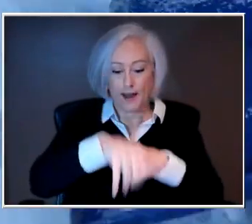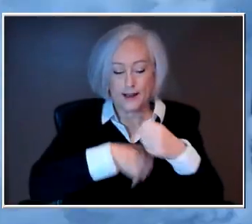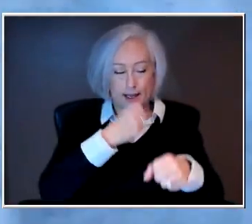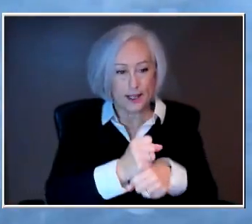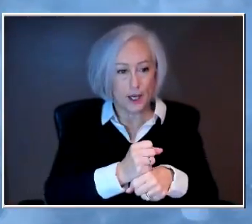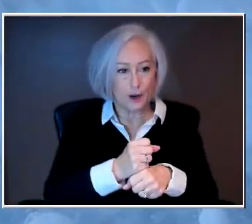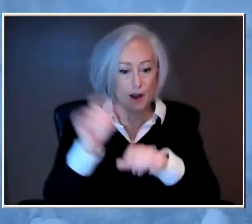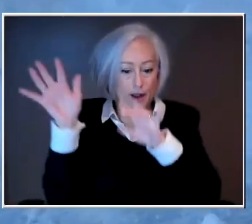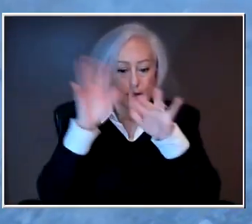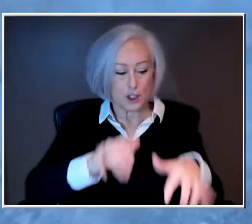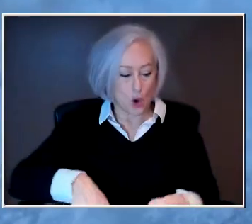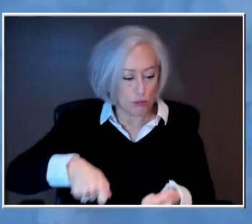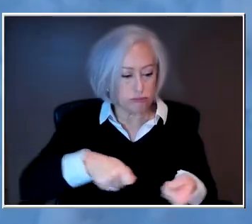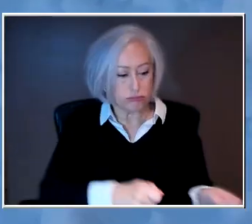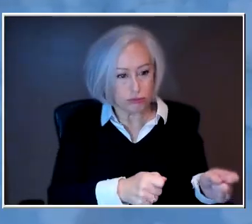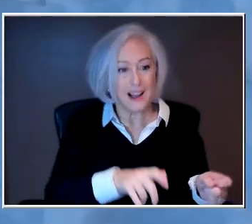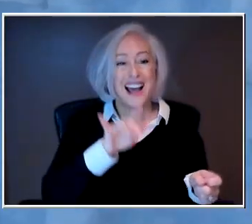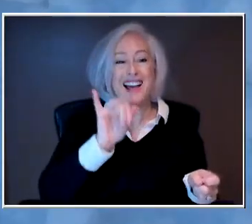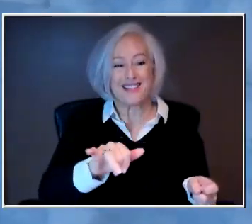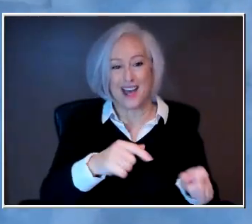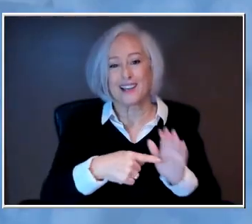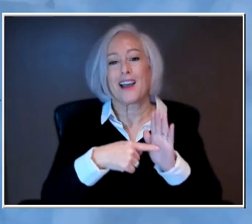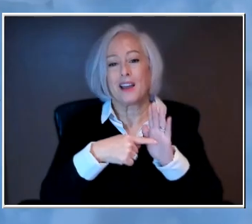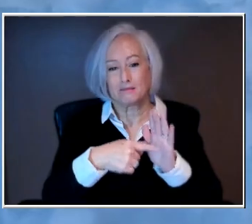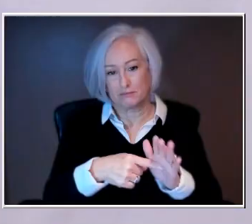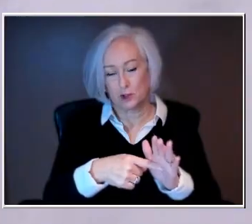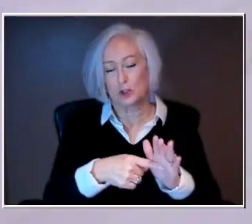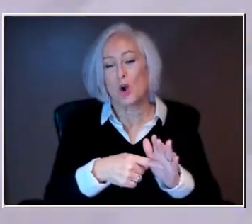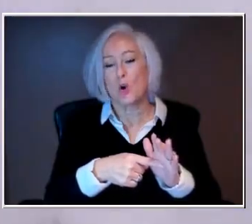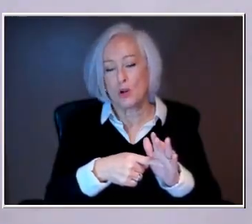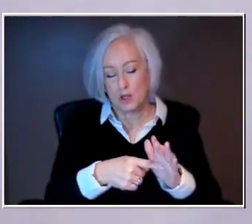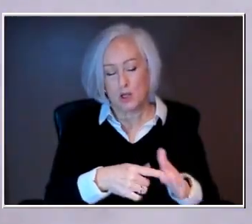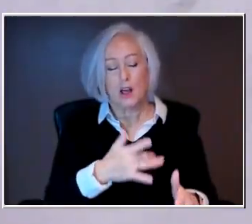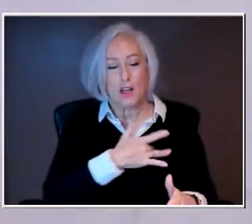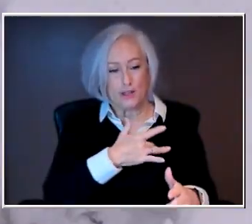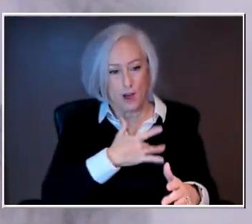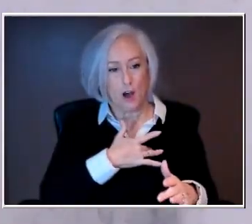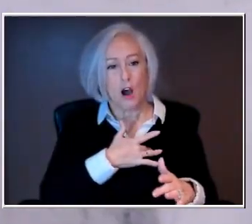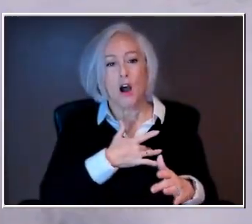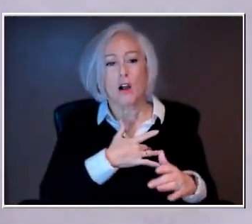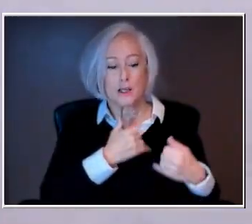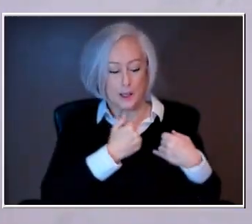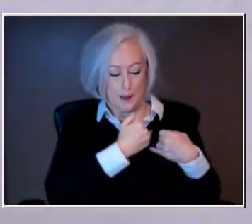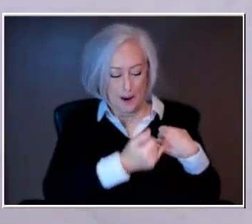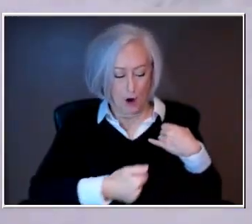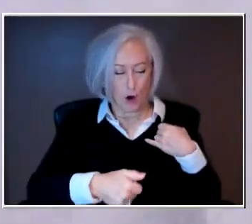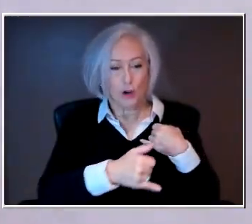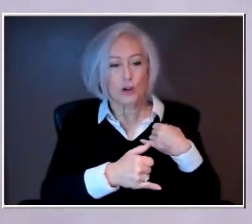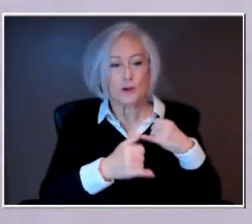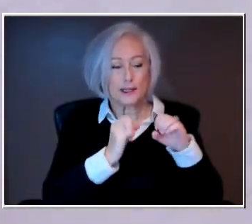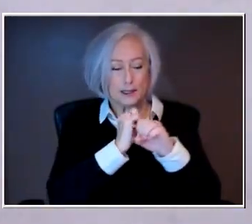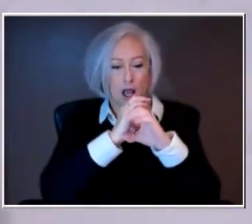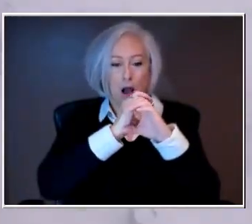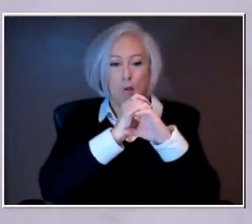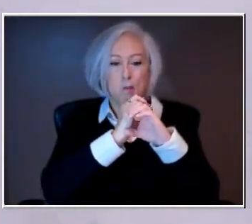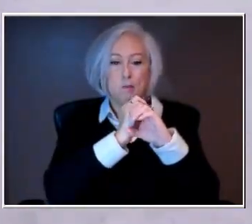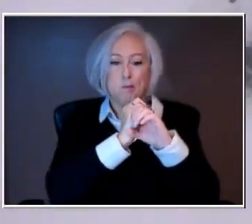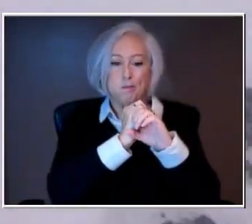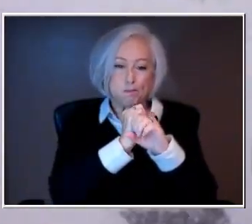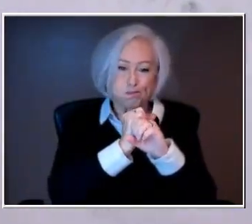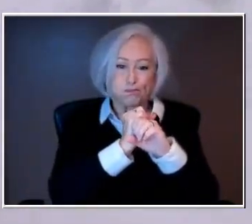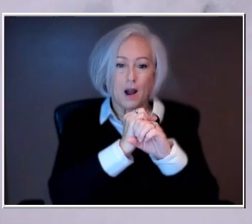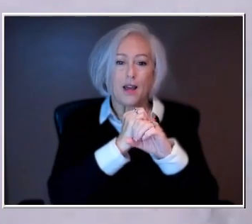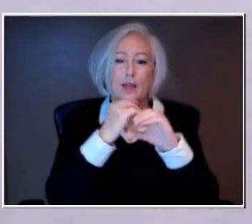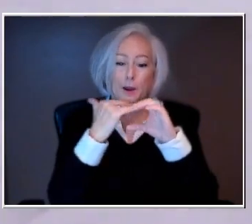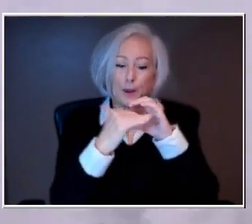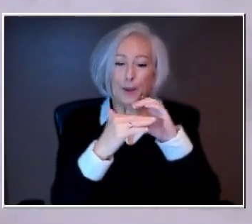blockages in the heart arteries. So sometimes we will see people come in with chest pain or heart attack-like symptoms as a result of